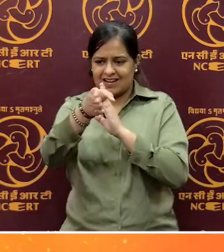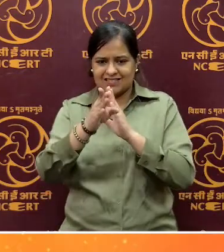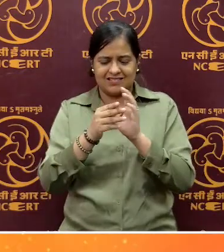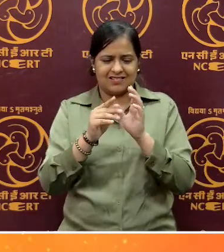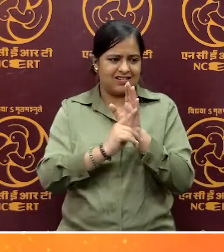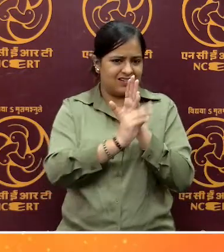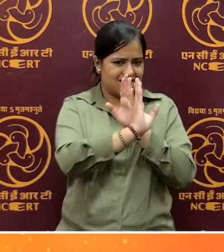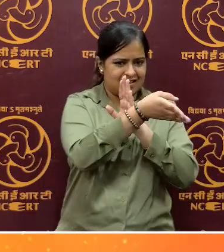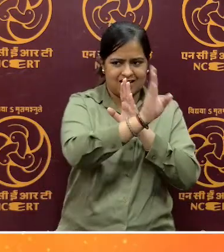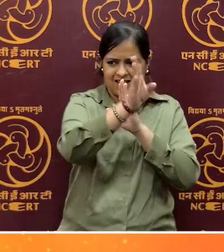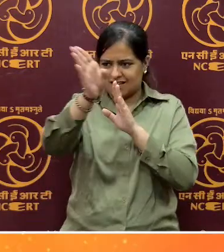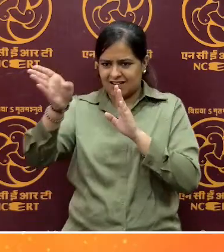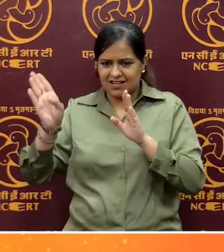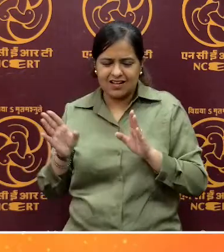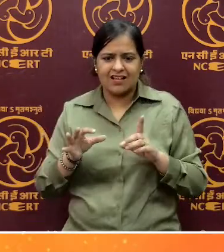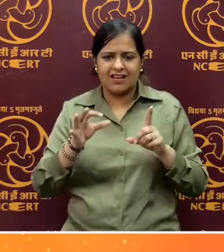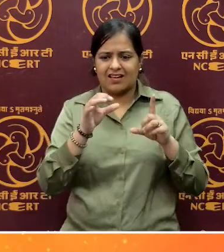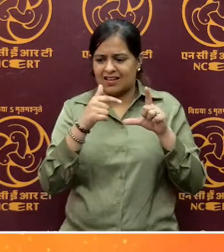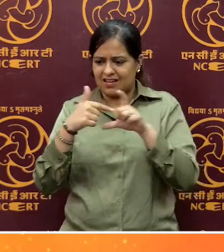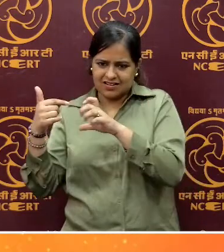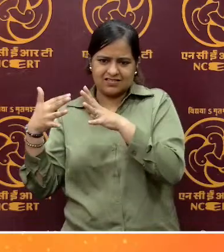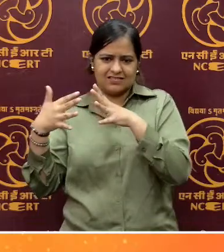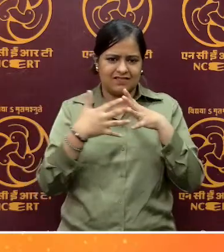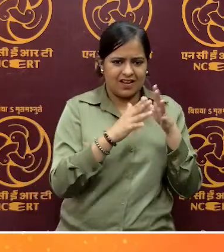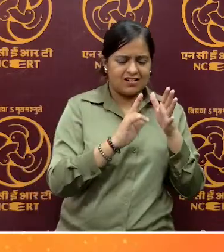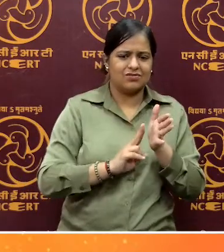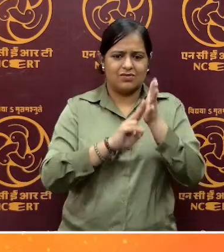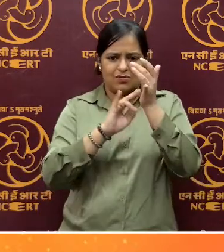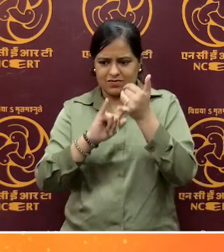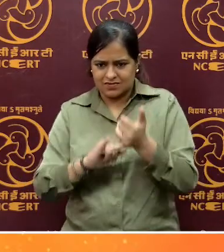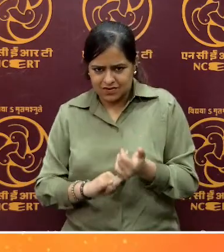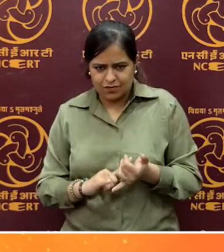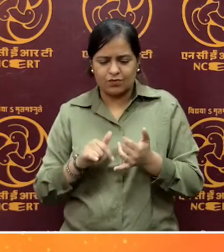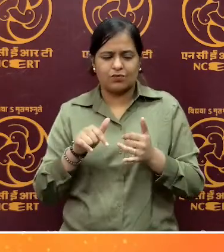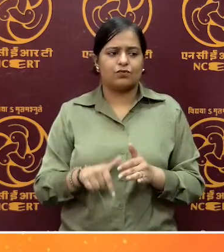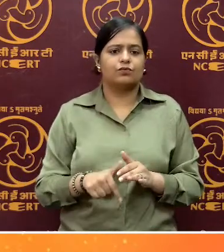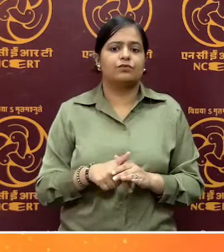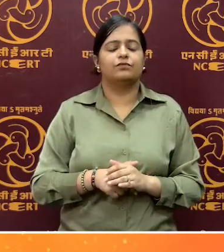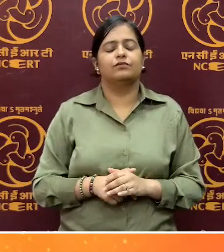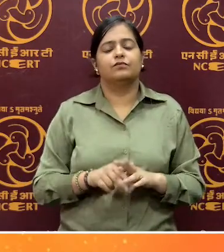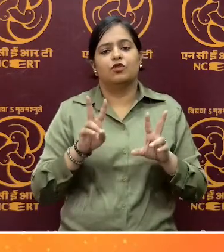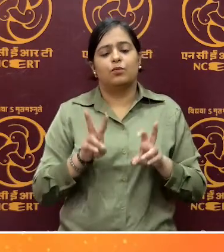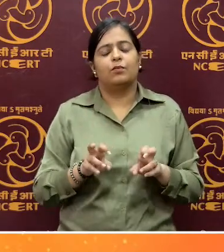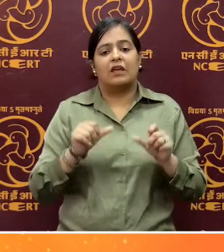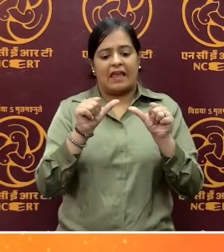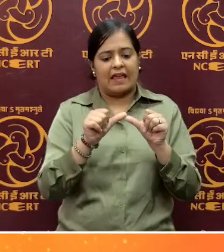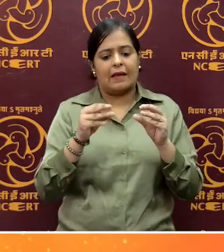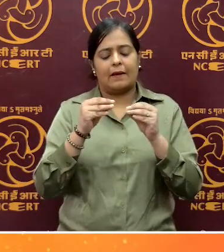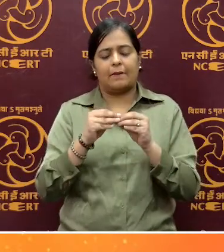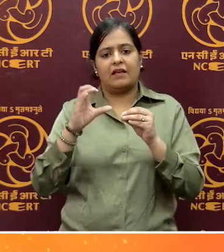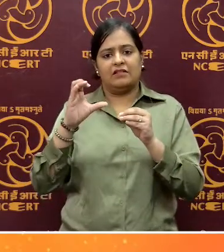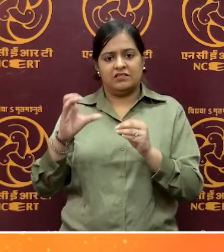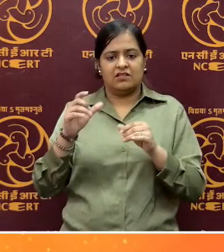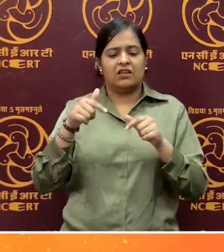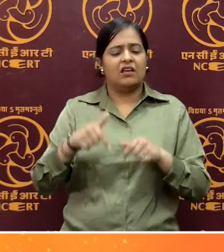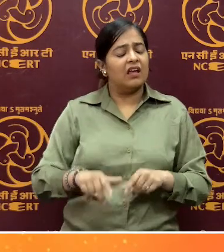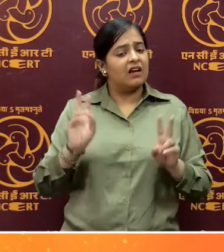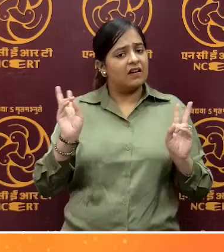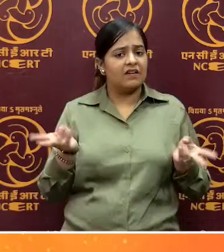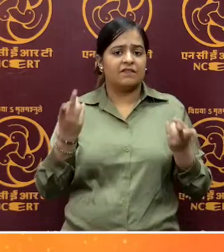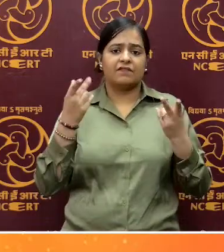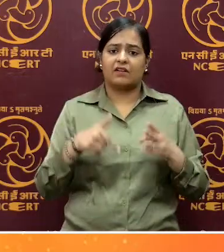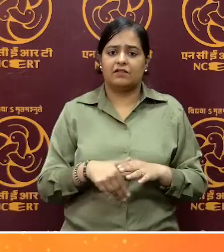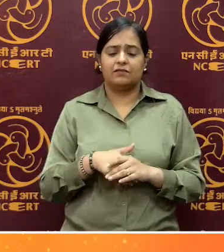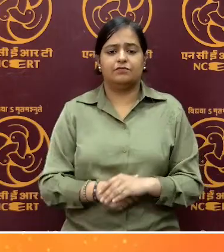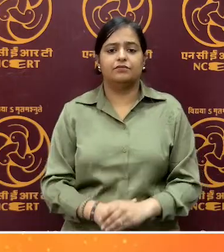direction. Here it has been specified, that is, it is passing through these 2 points A and B. So these are different ways of expressing